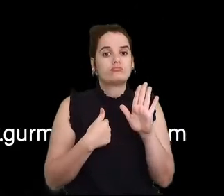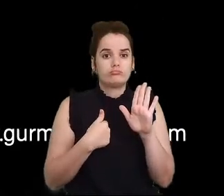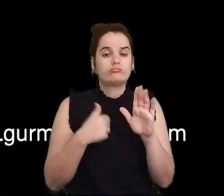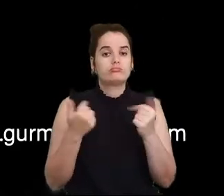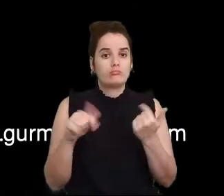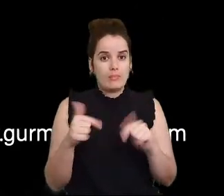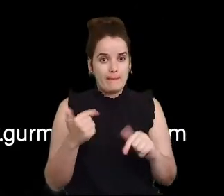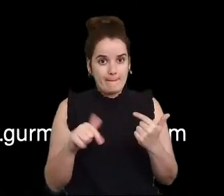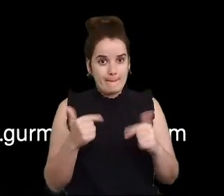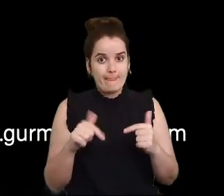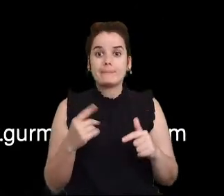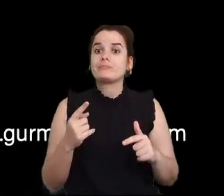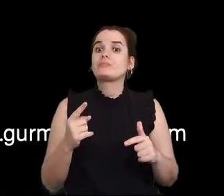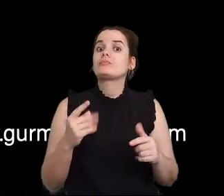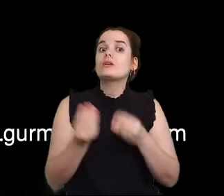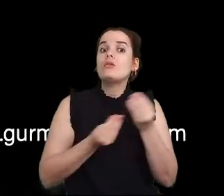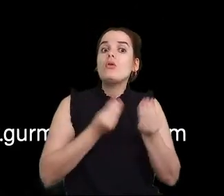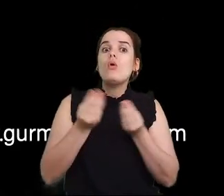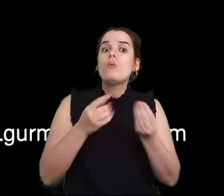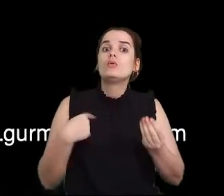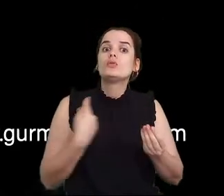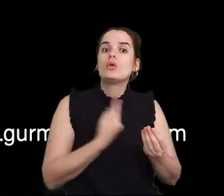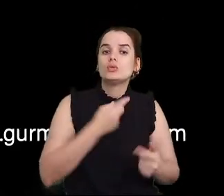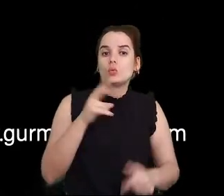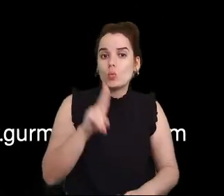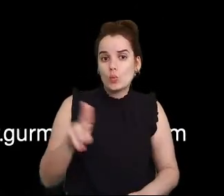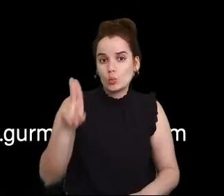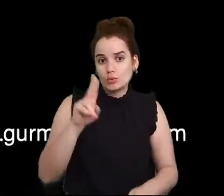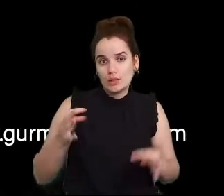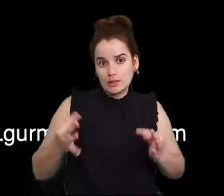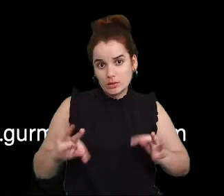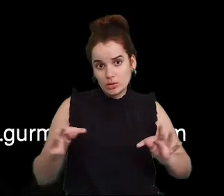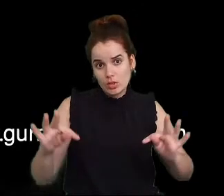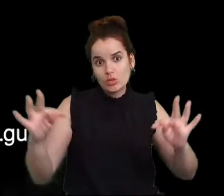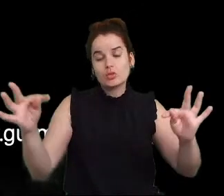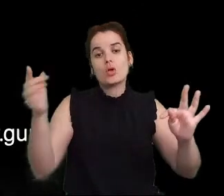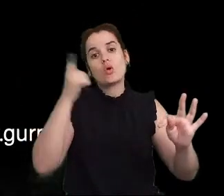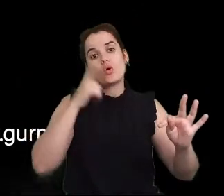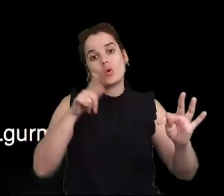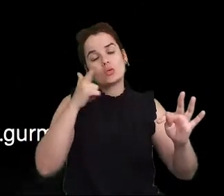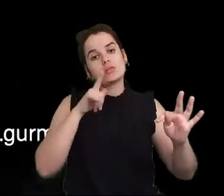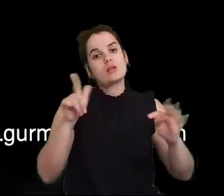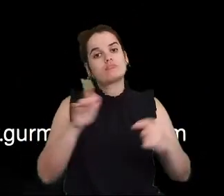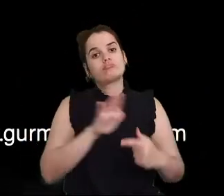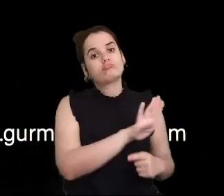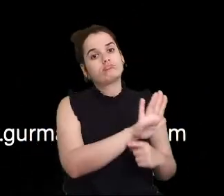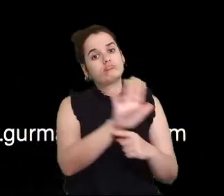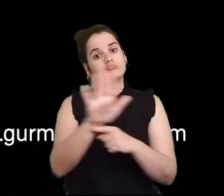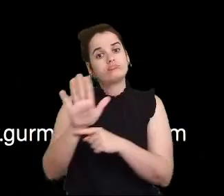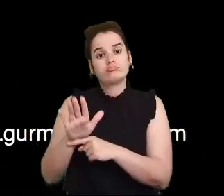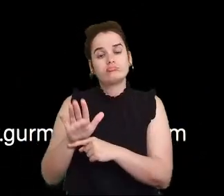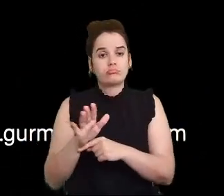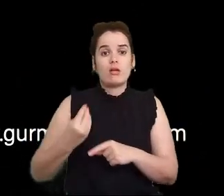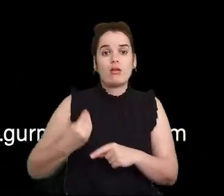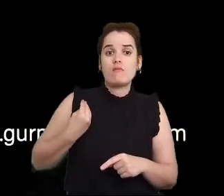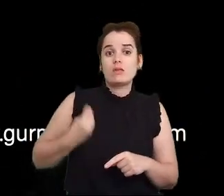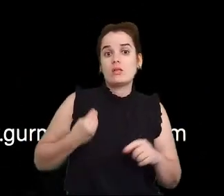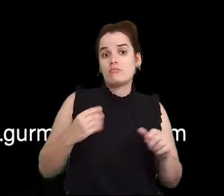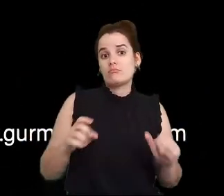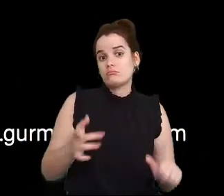technology to make tasks easier for us, to add superpowers to